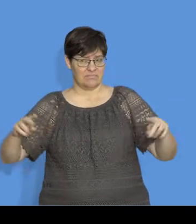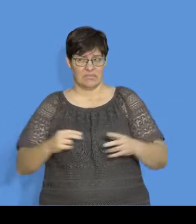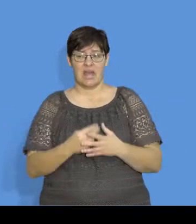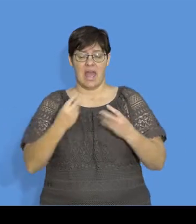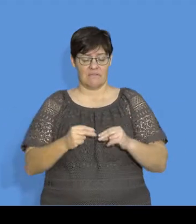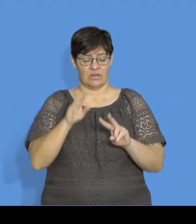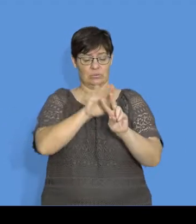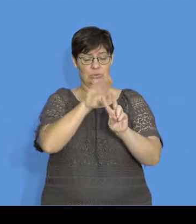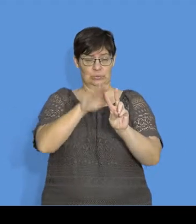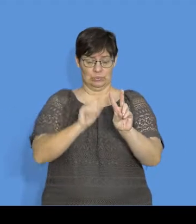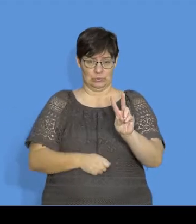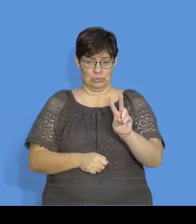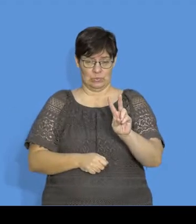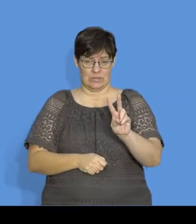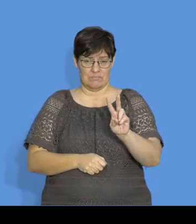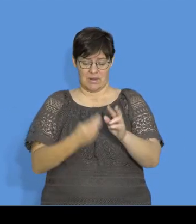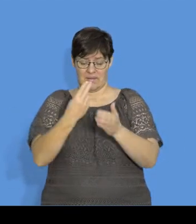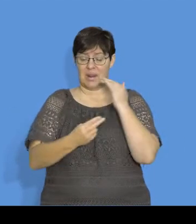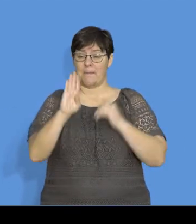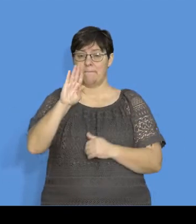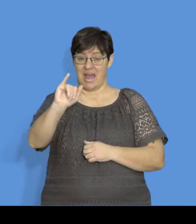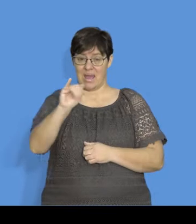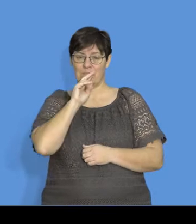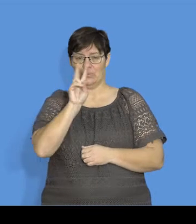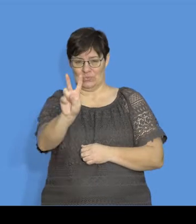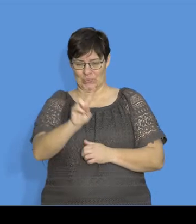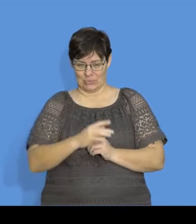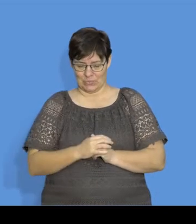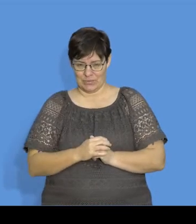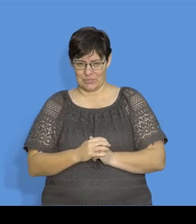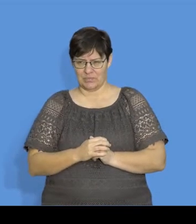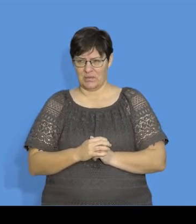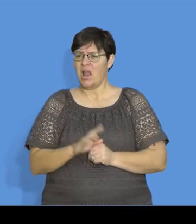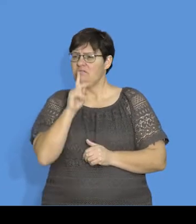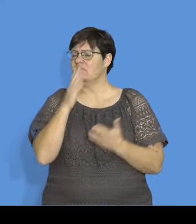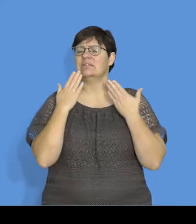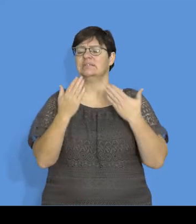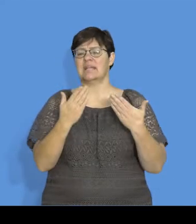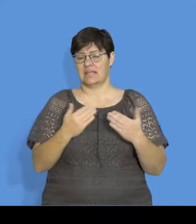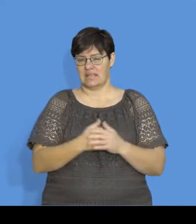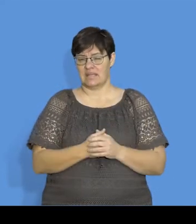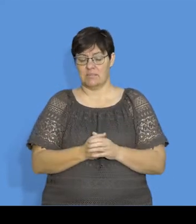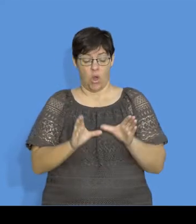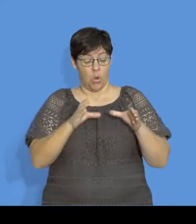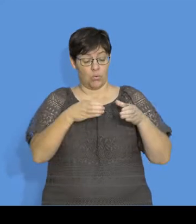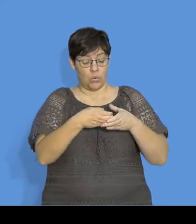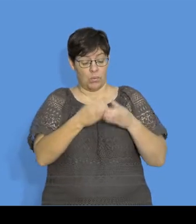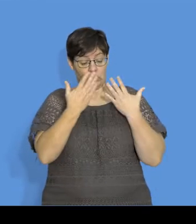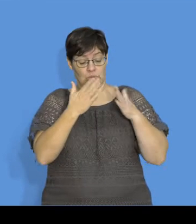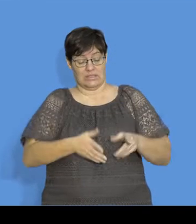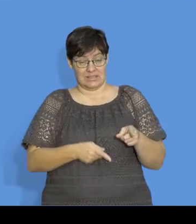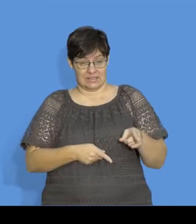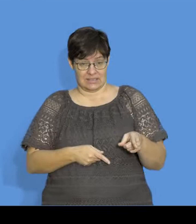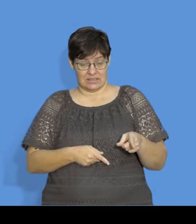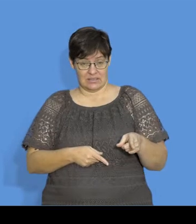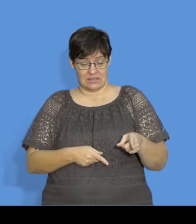two measurements associated with it. For example, if you're studying a group of